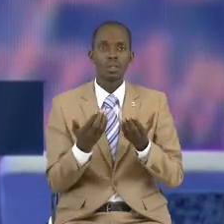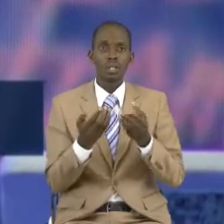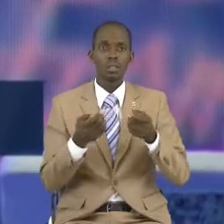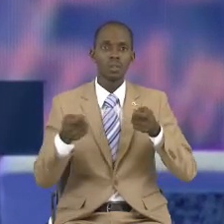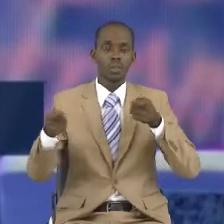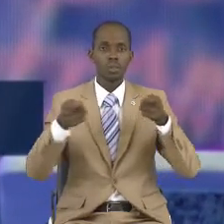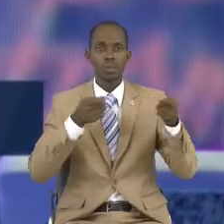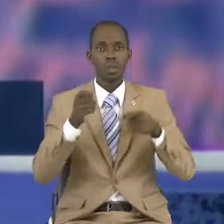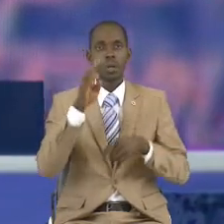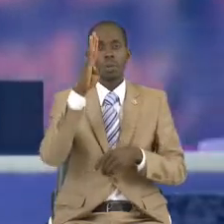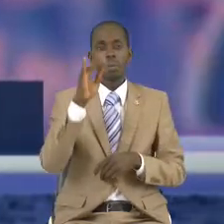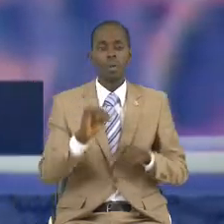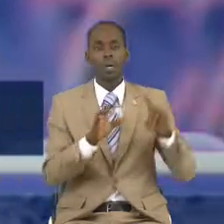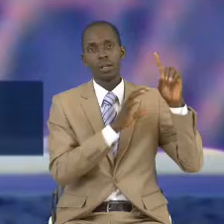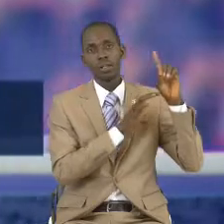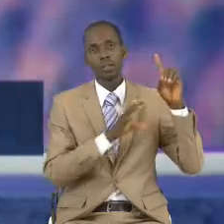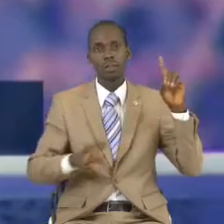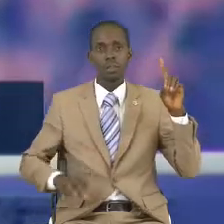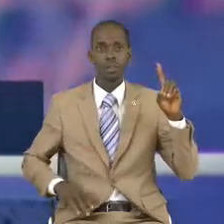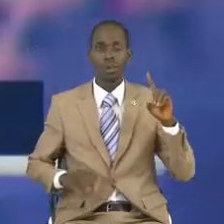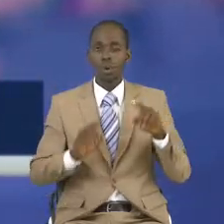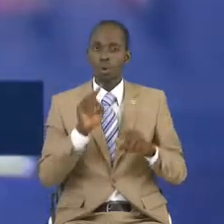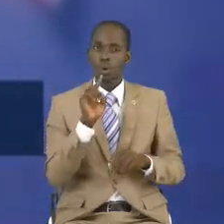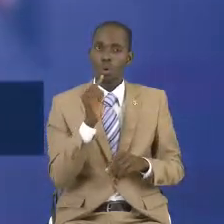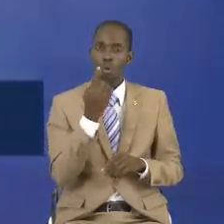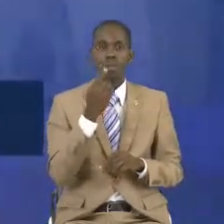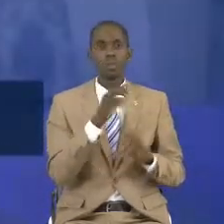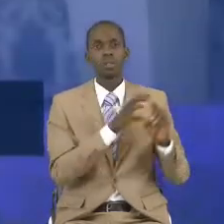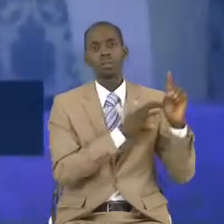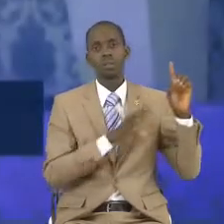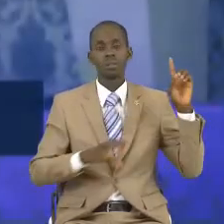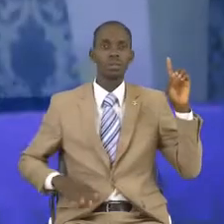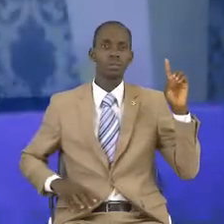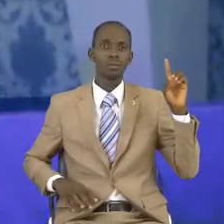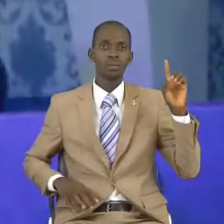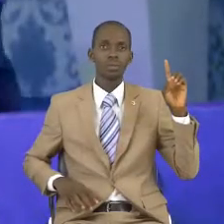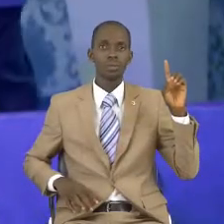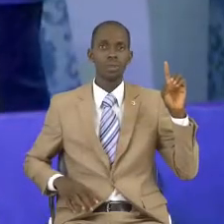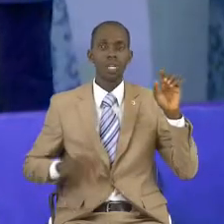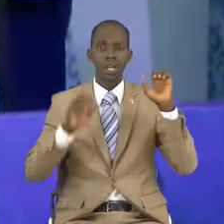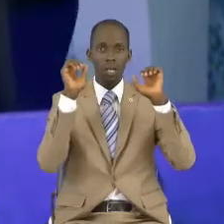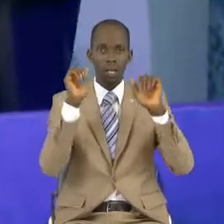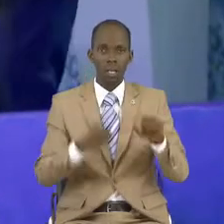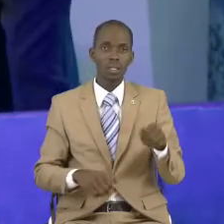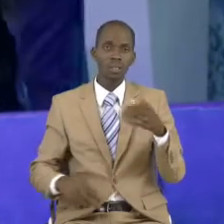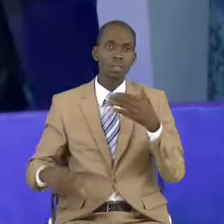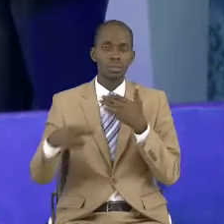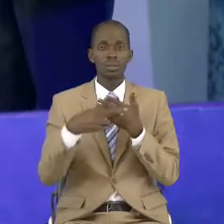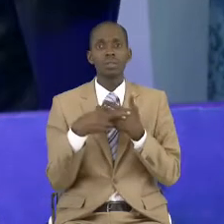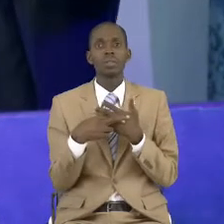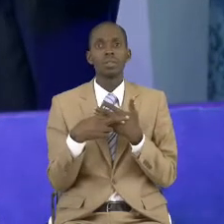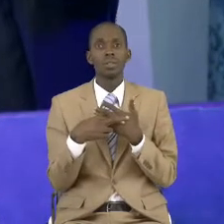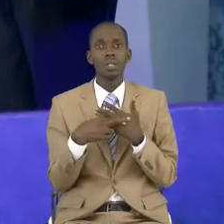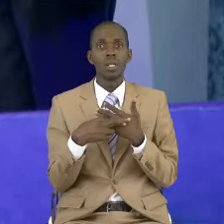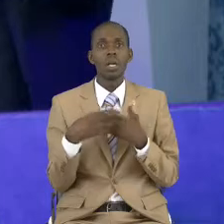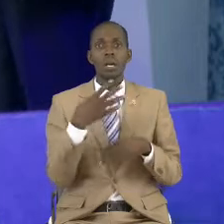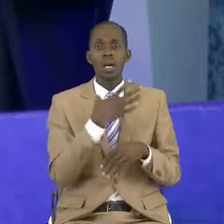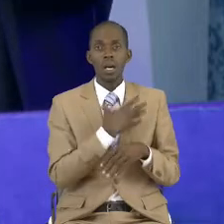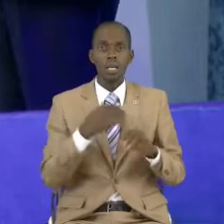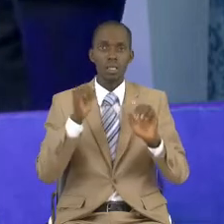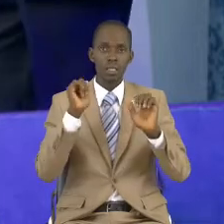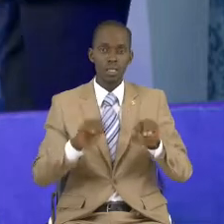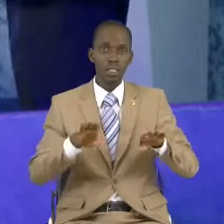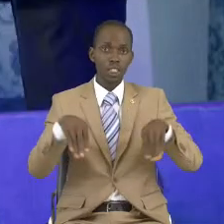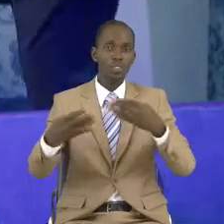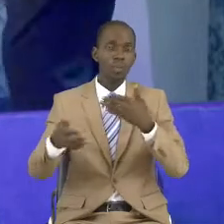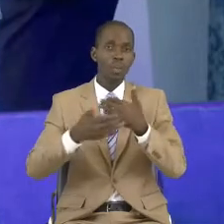by christ only christ can restore and give back to you what